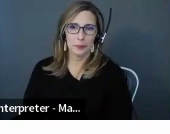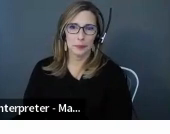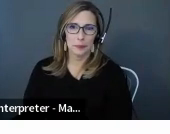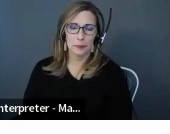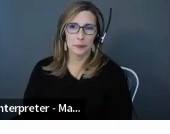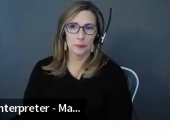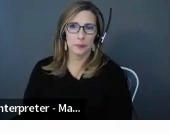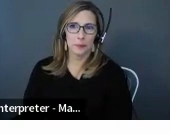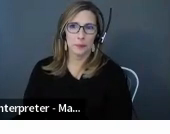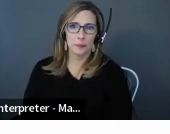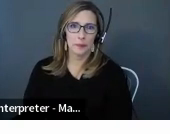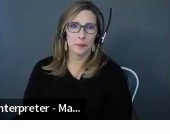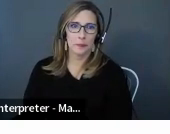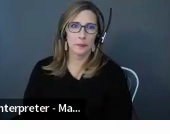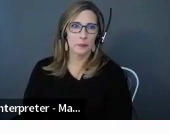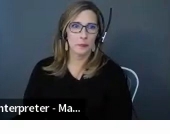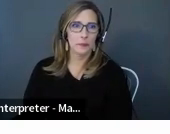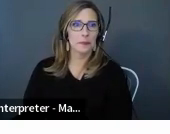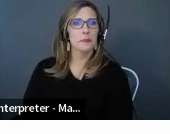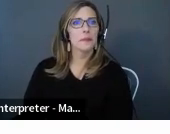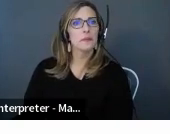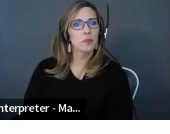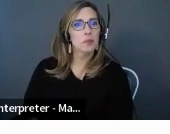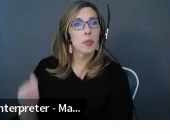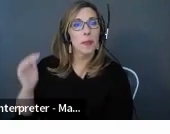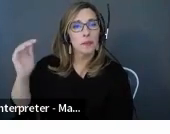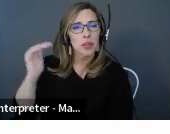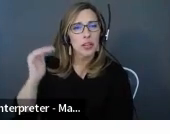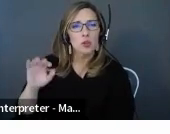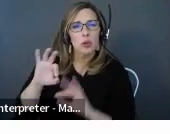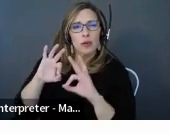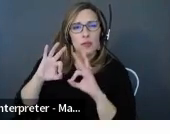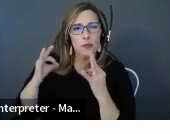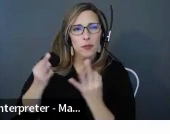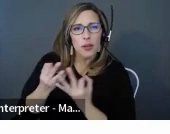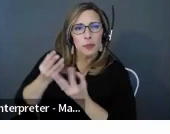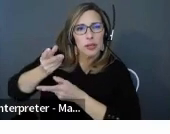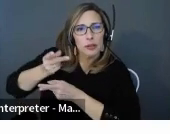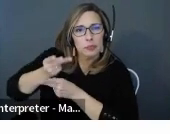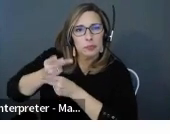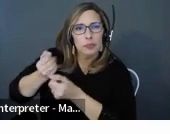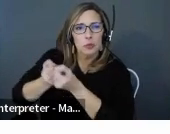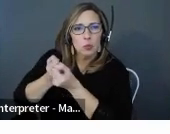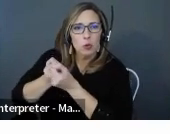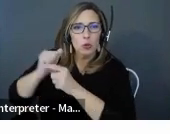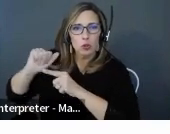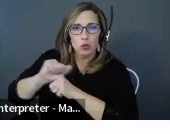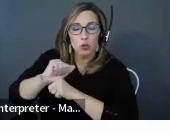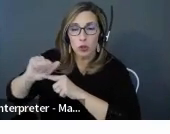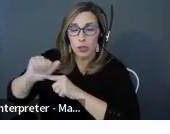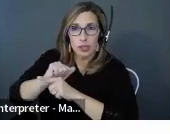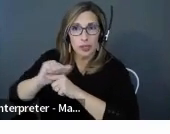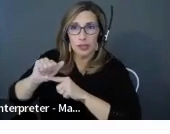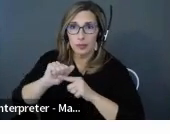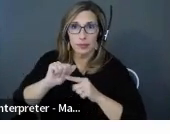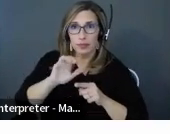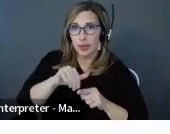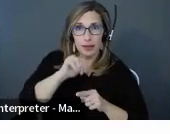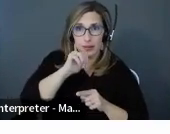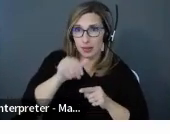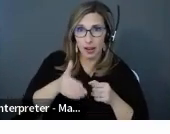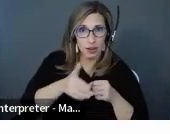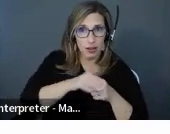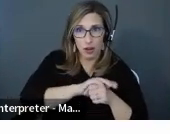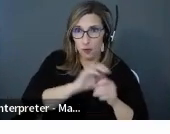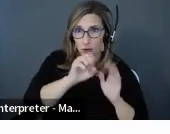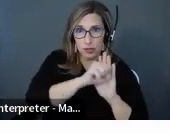The next service there, family caregiver support and training, that is not covered by state plan services for adults or